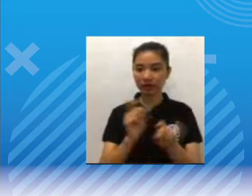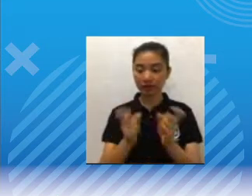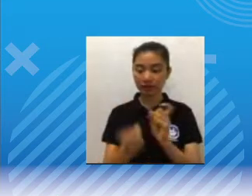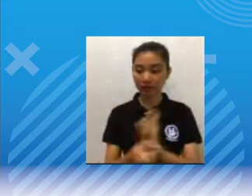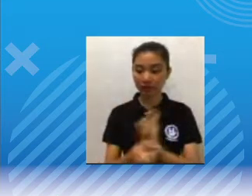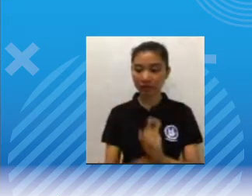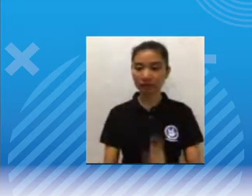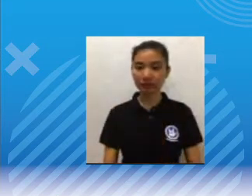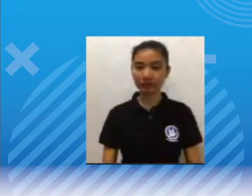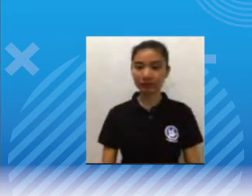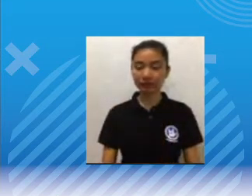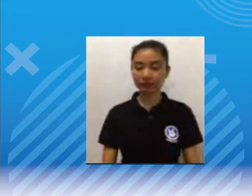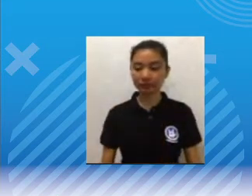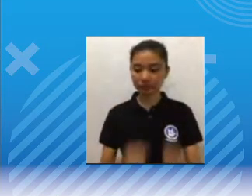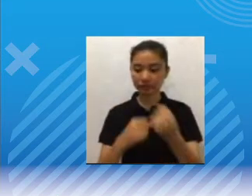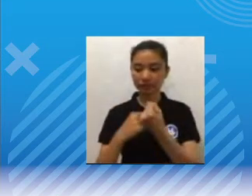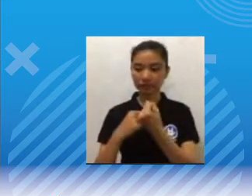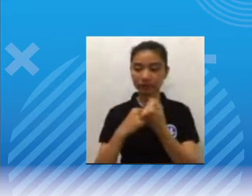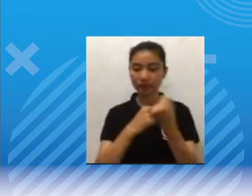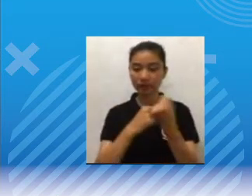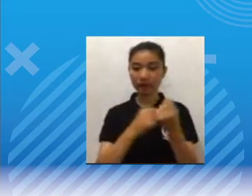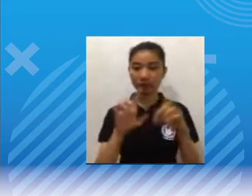we are supporting DepEd